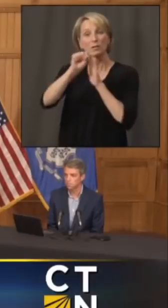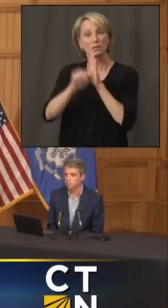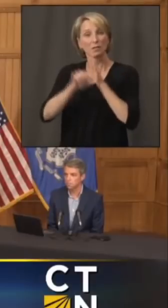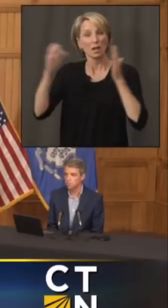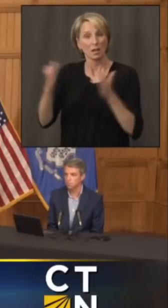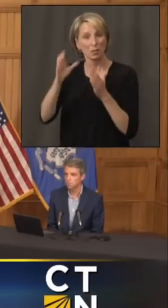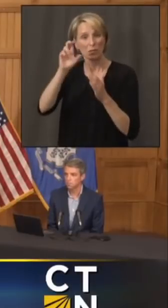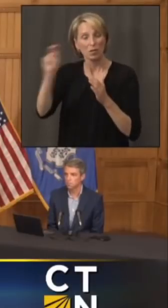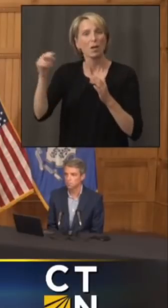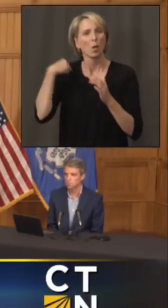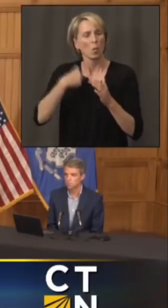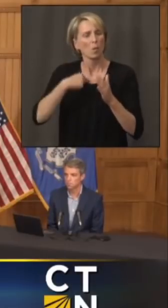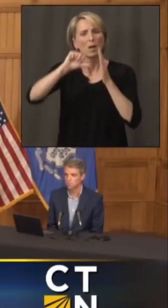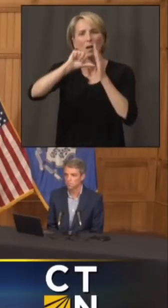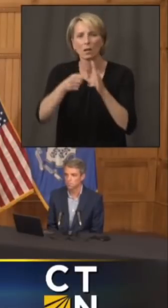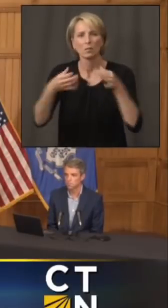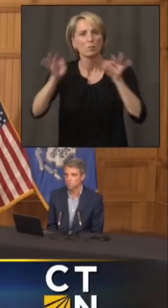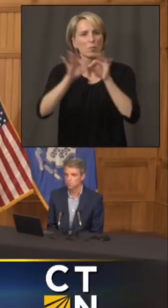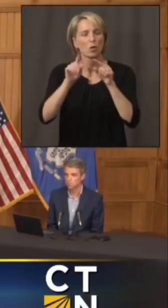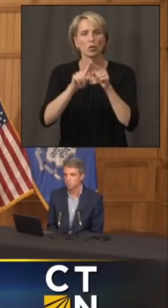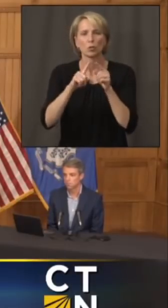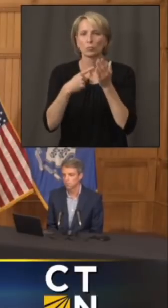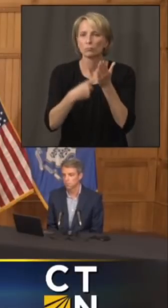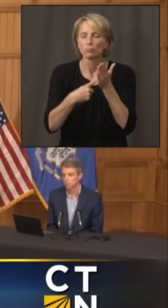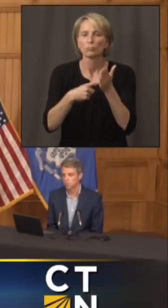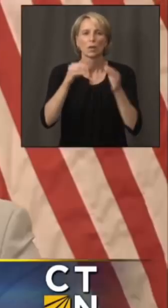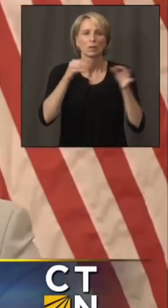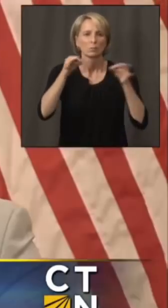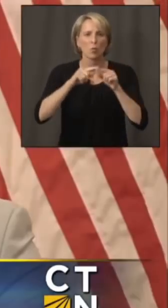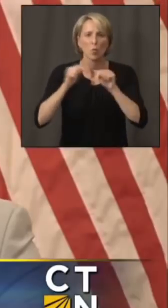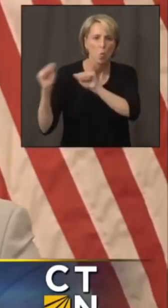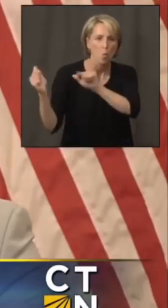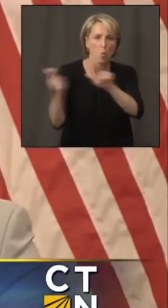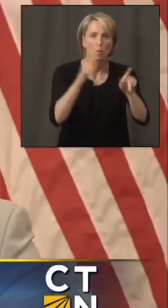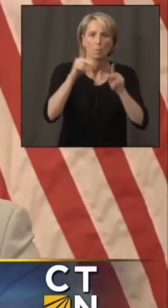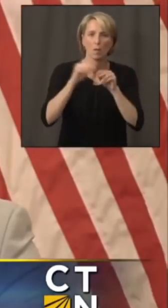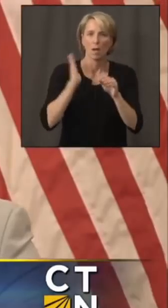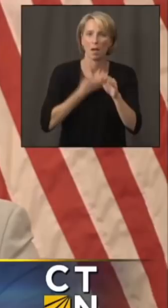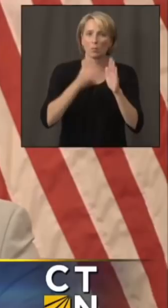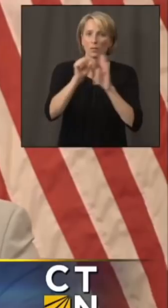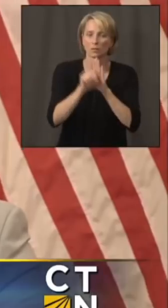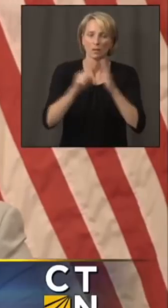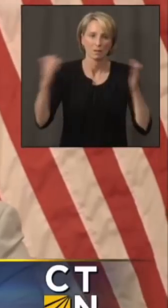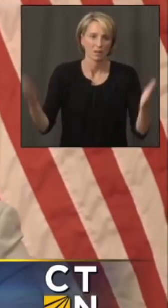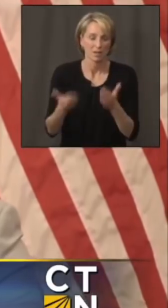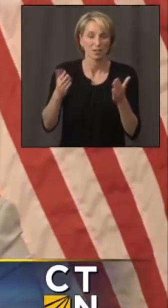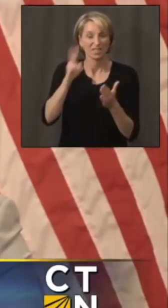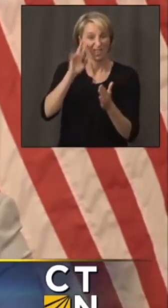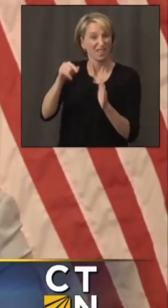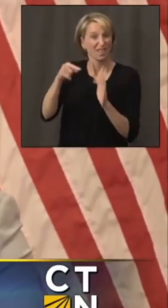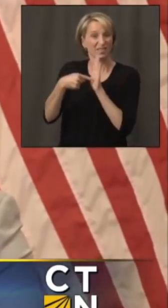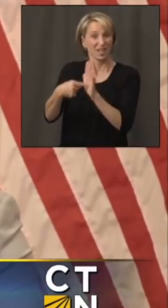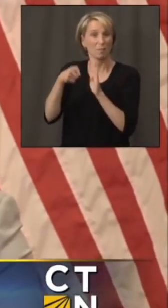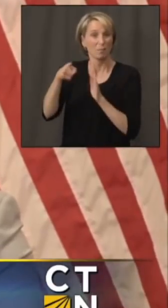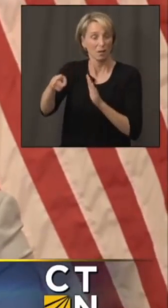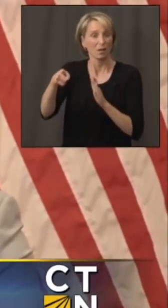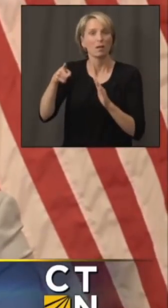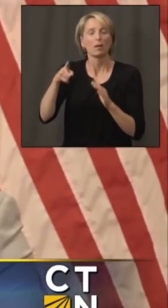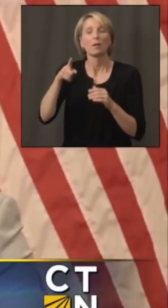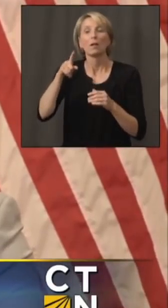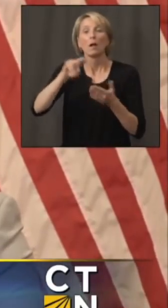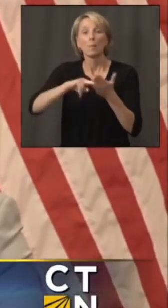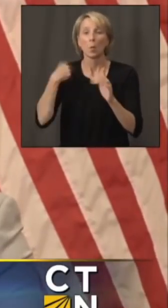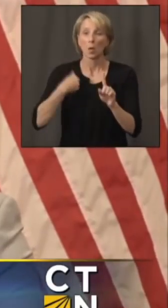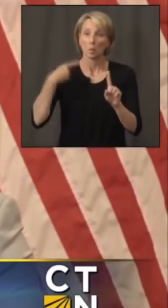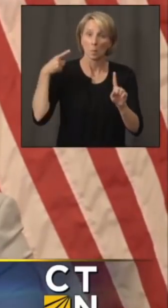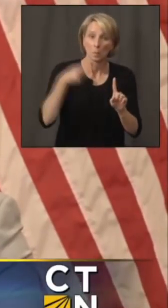we're communicating to every and all populations within our state. So this is a perfect example. It doesn't mean that we're targeting